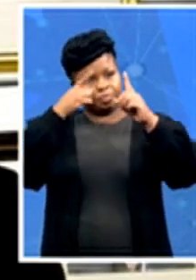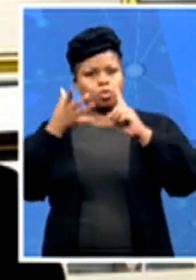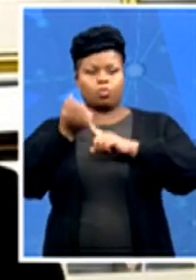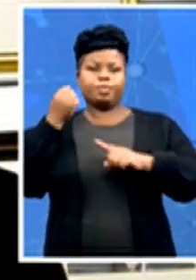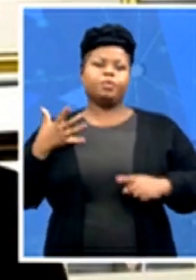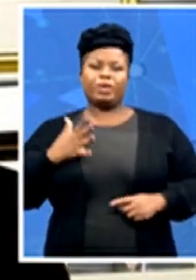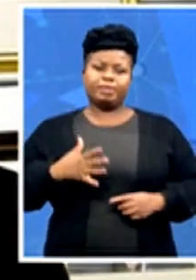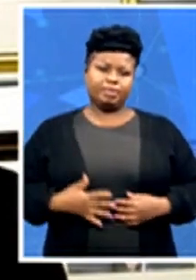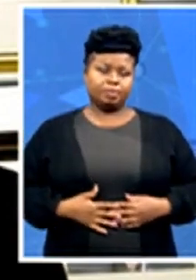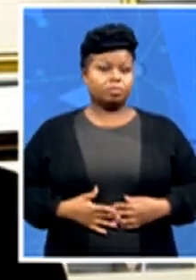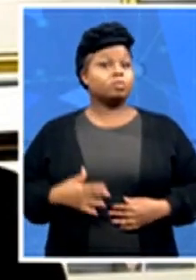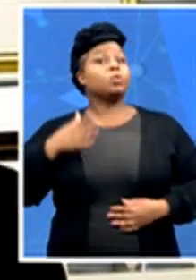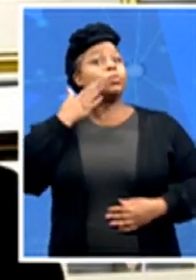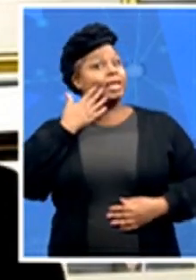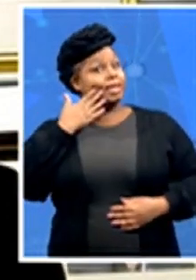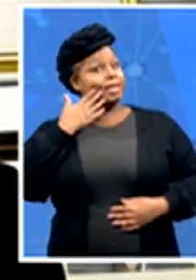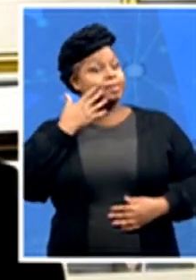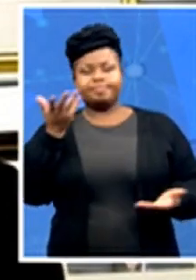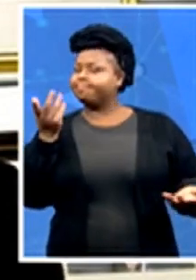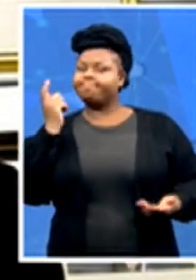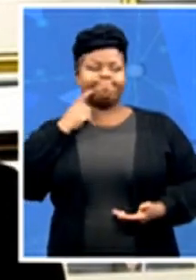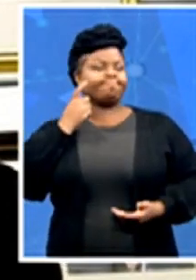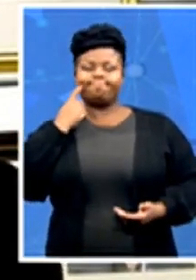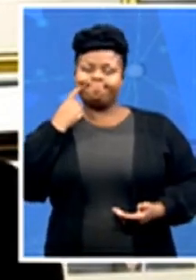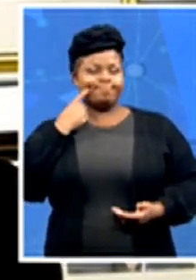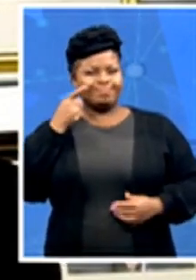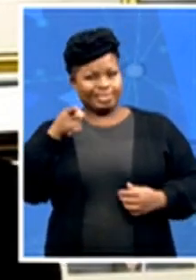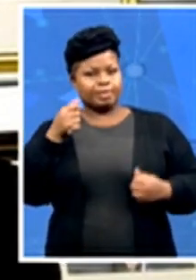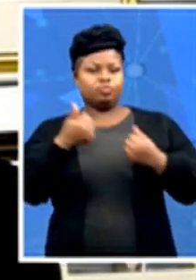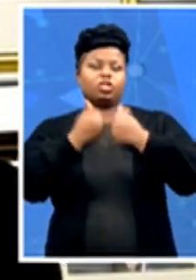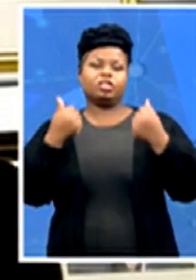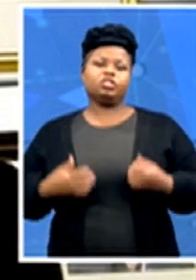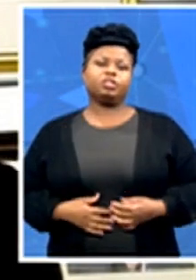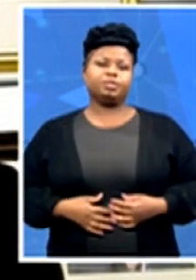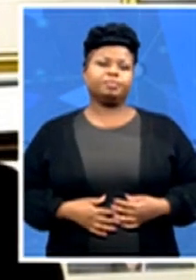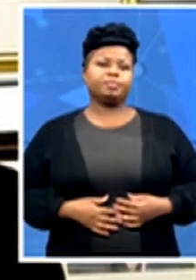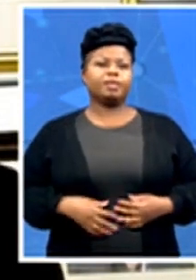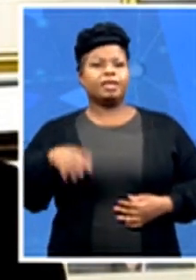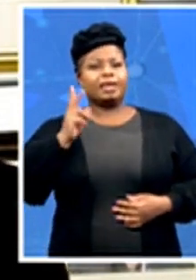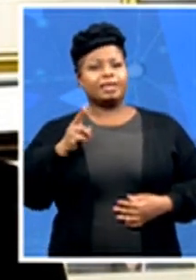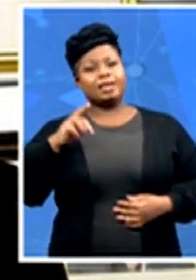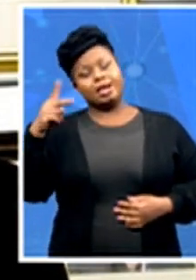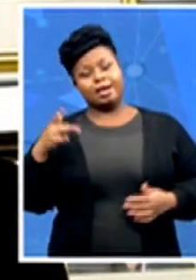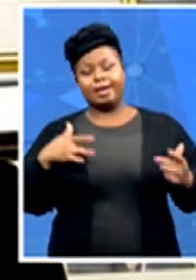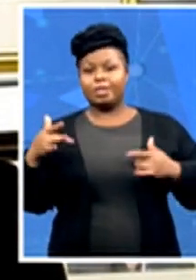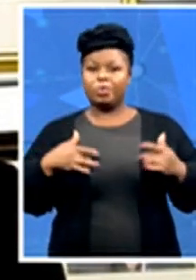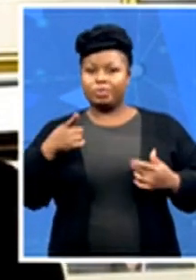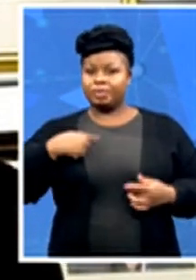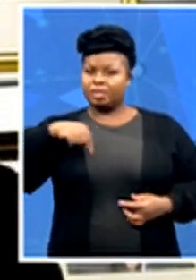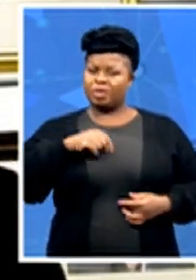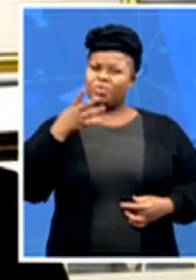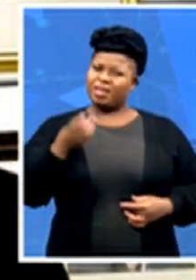easy. And that's going to be our challenge. And our bigger concern is, are the next set of